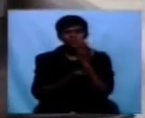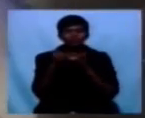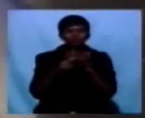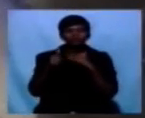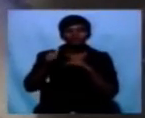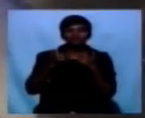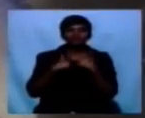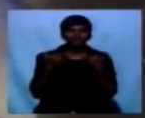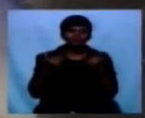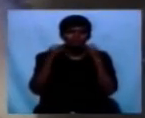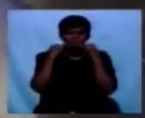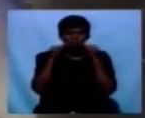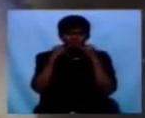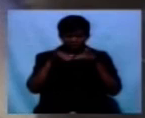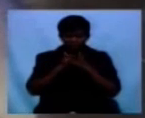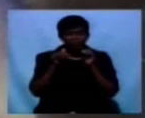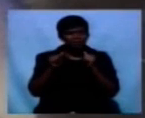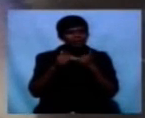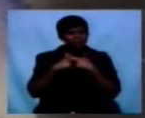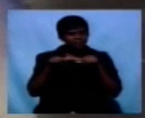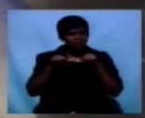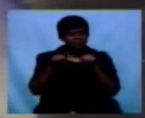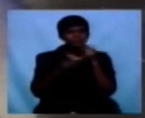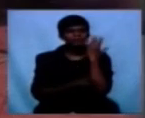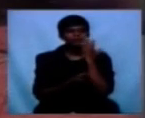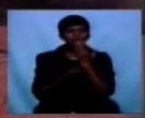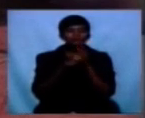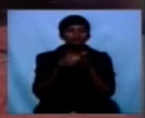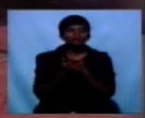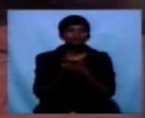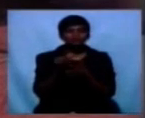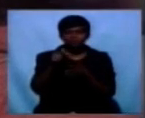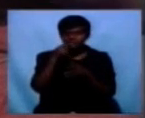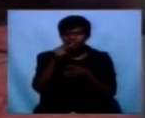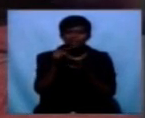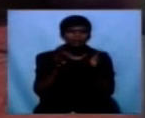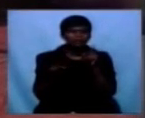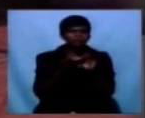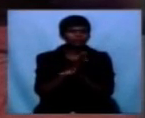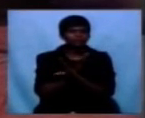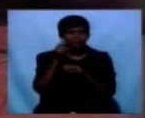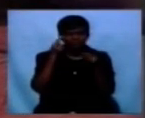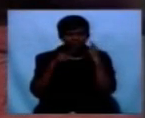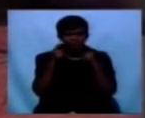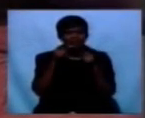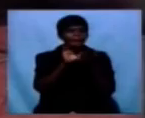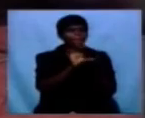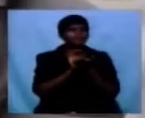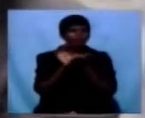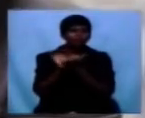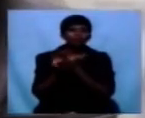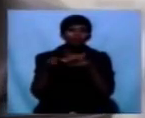place, tell me how you can achieve sustainable development. You said the Zambian people have been crying, we have been borrowing for the roads,